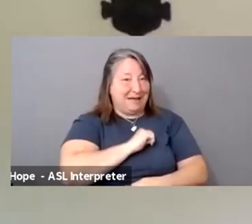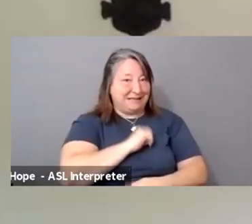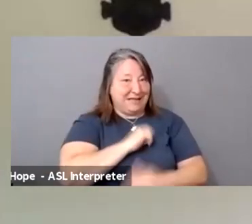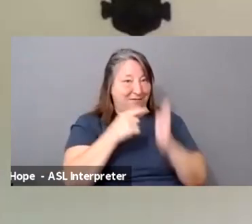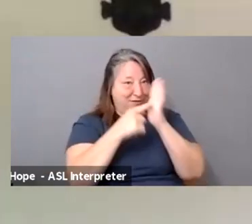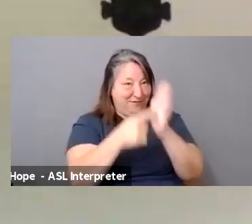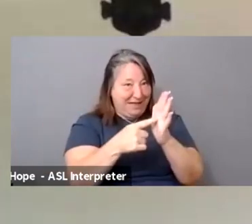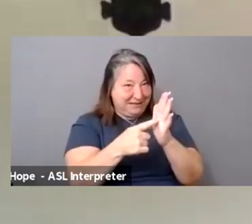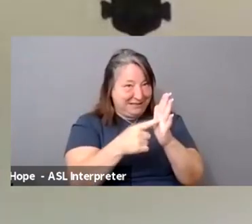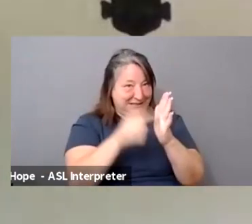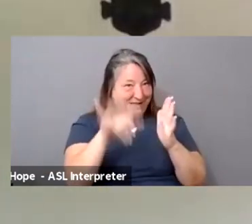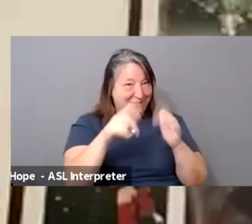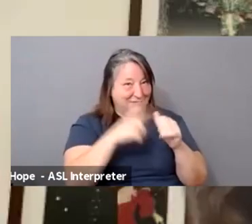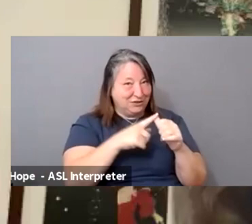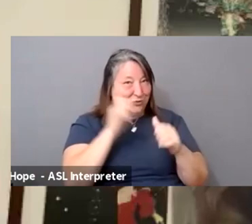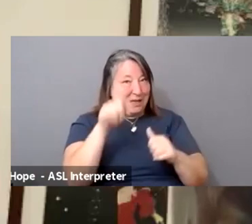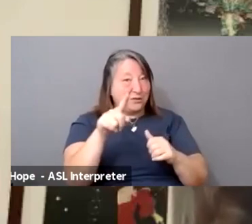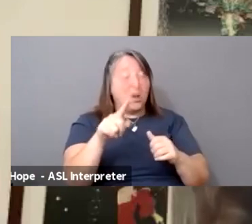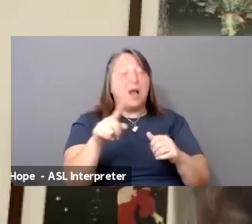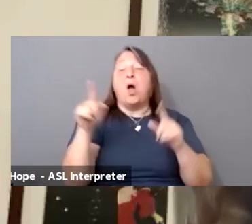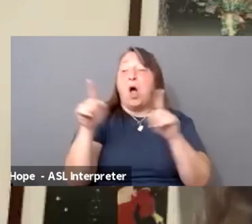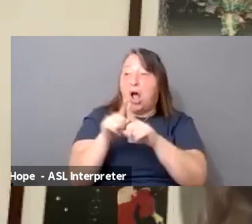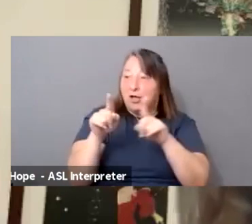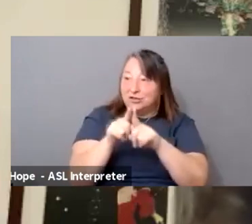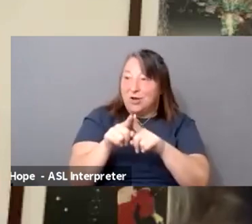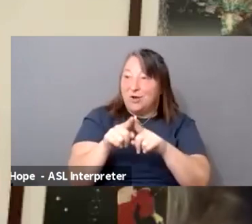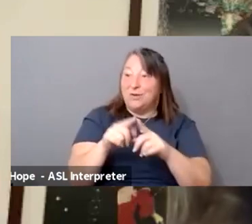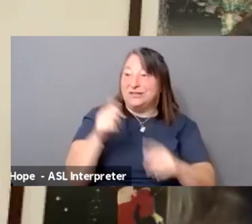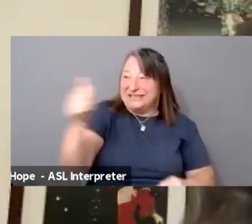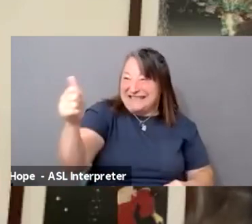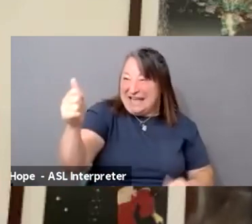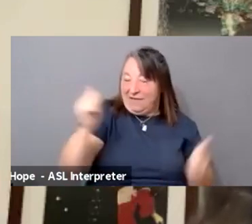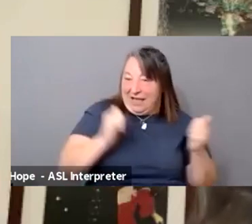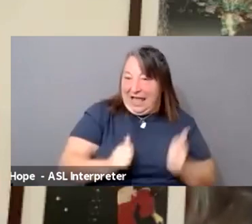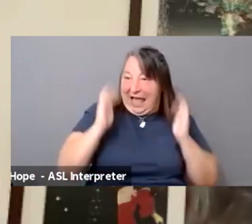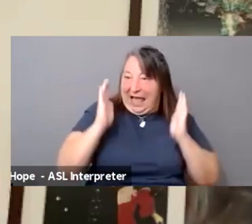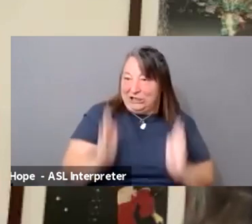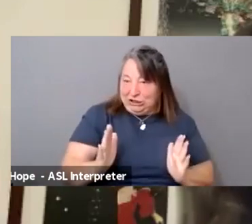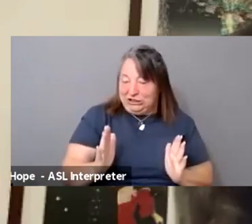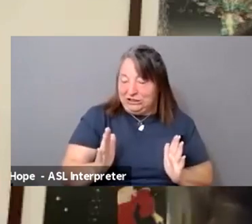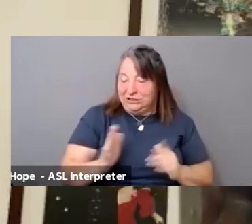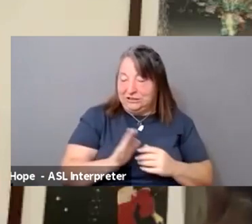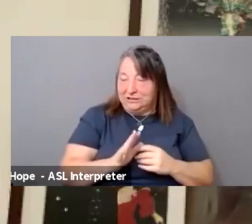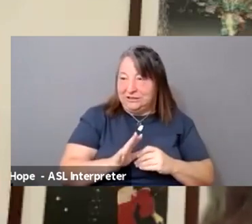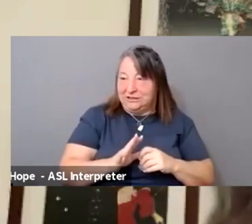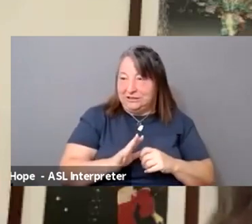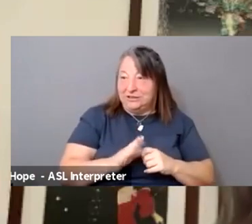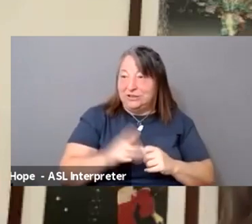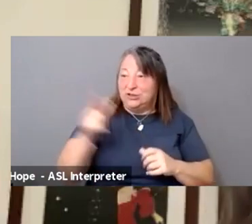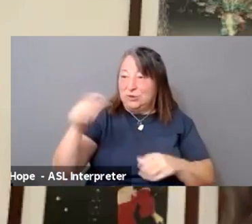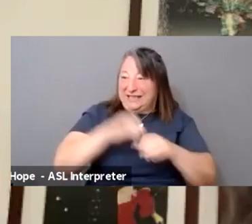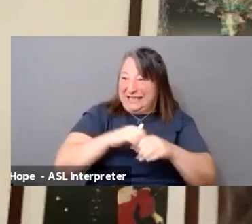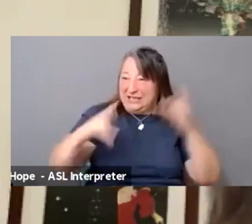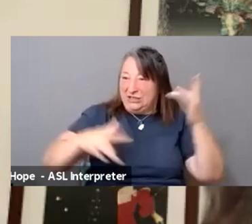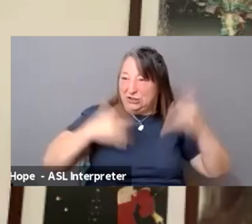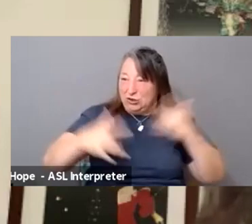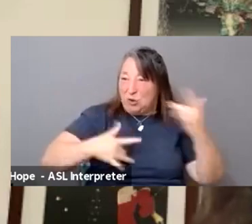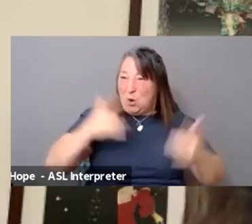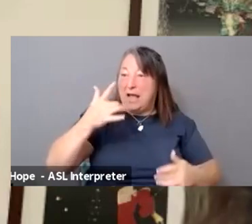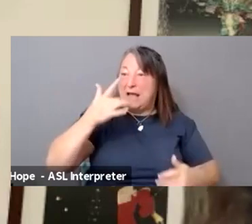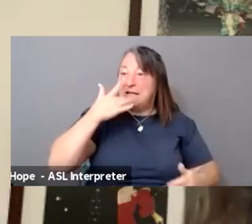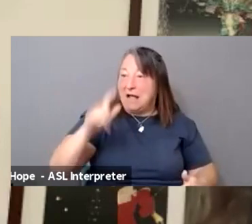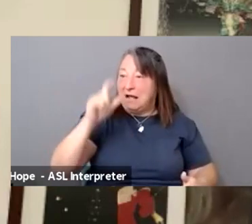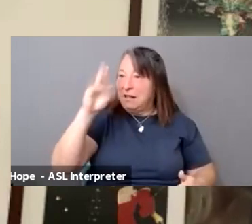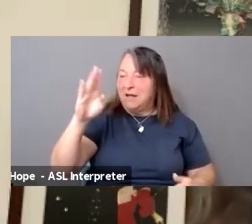that right? No, and also as an actor, you know, being in Joy Luck Club, and that was such an